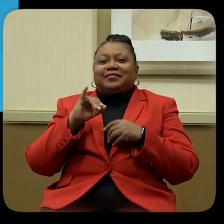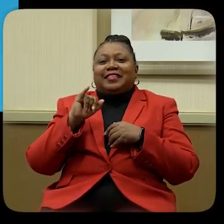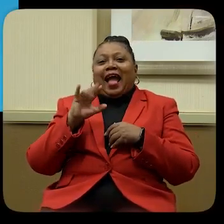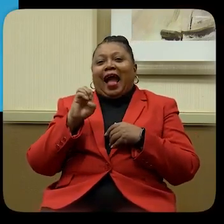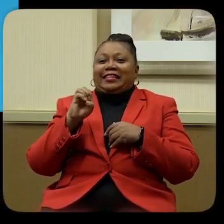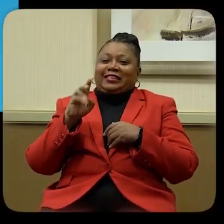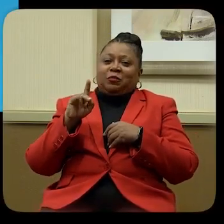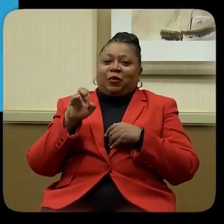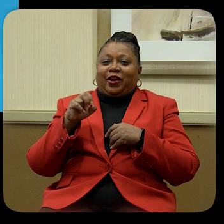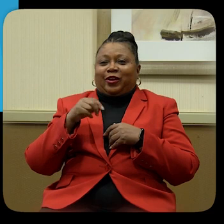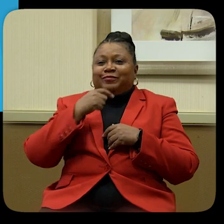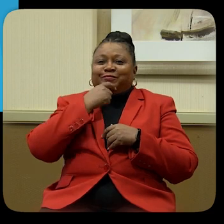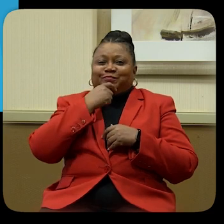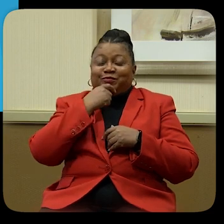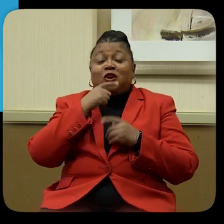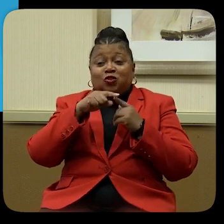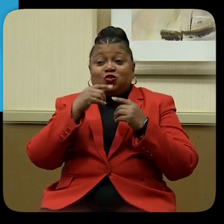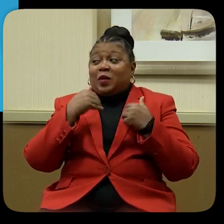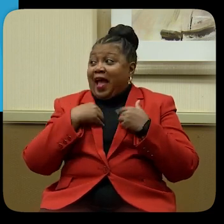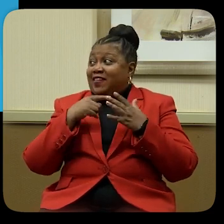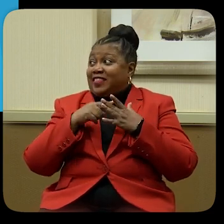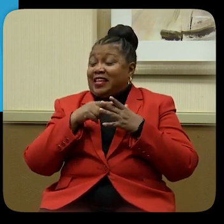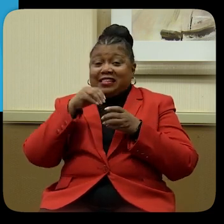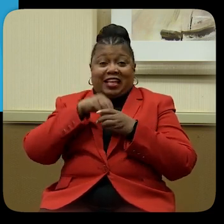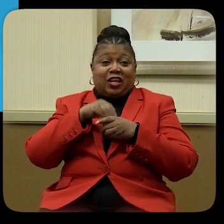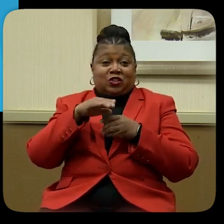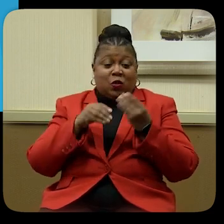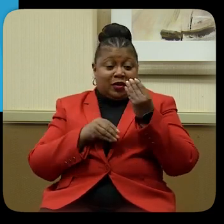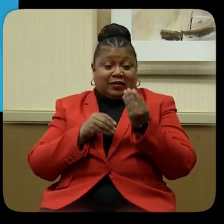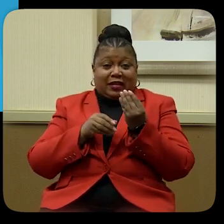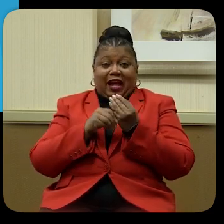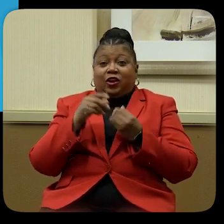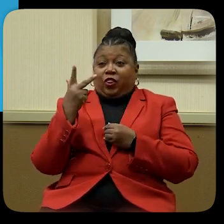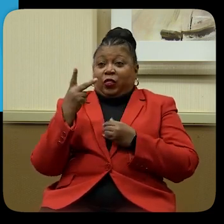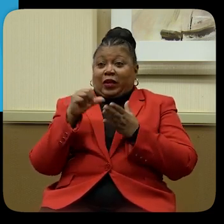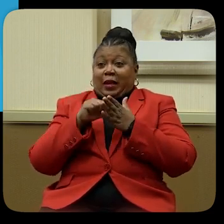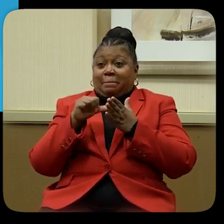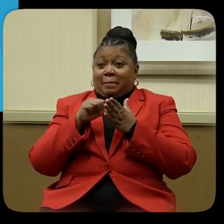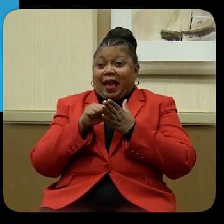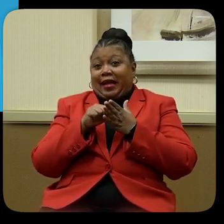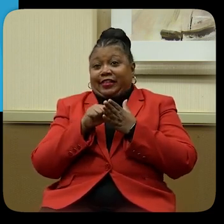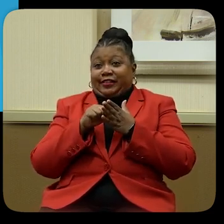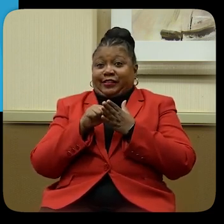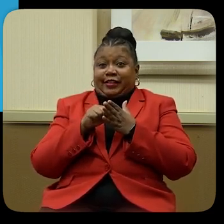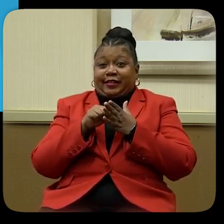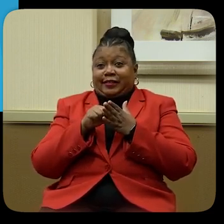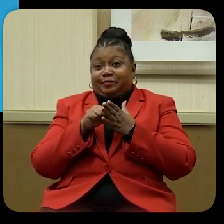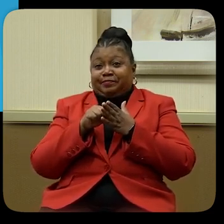icebreaker is gonna be, you should have this in your handout. It's a three-page